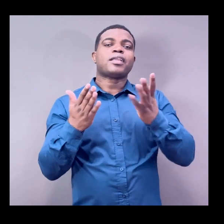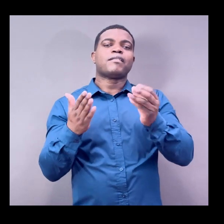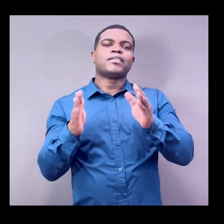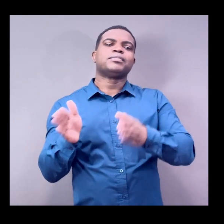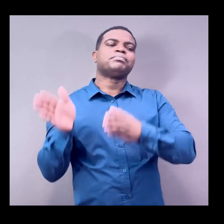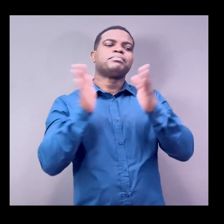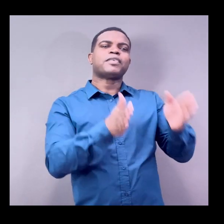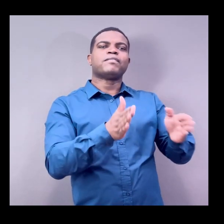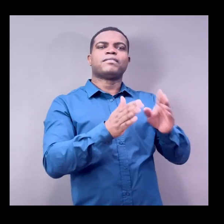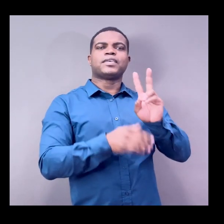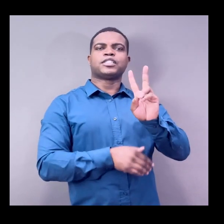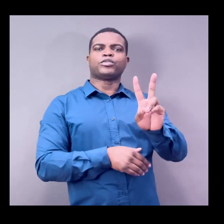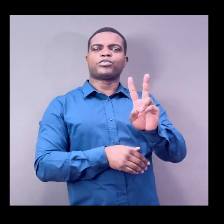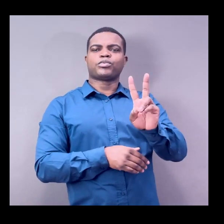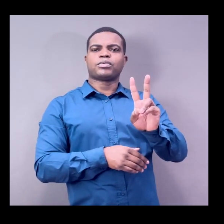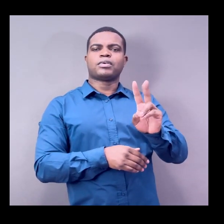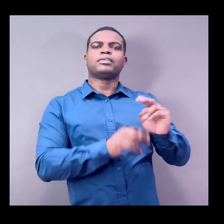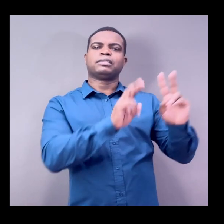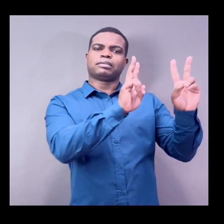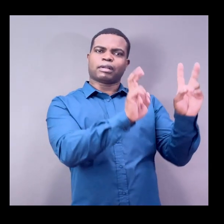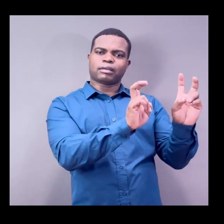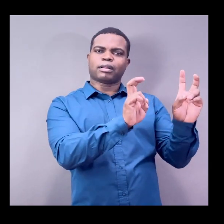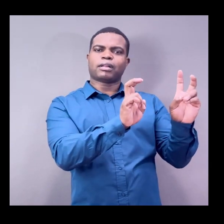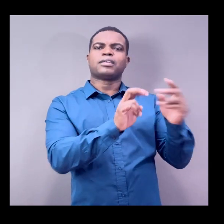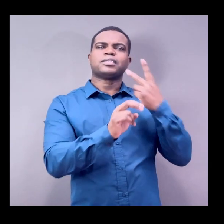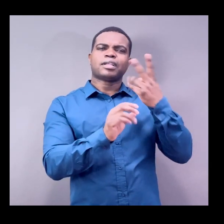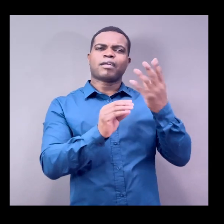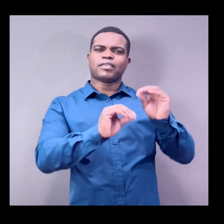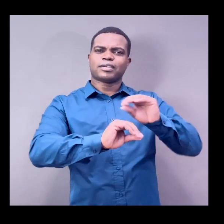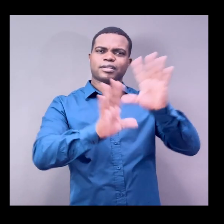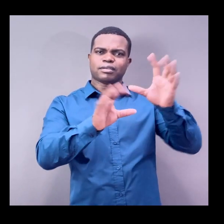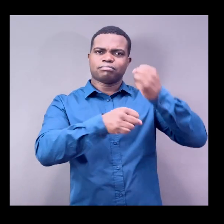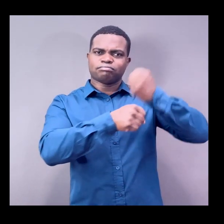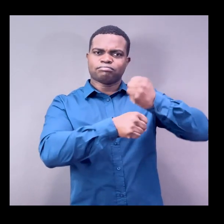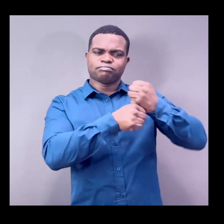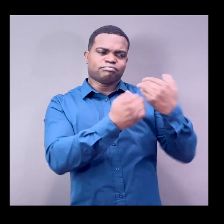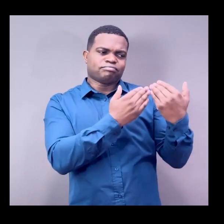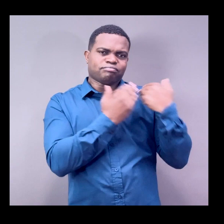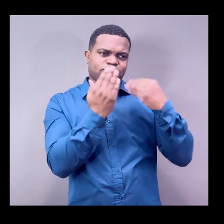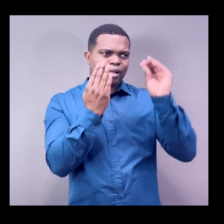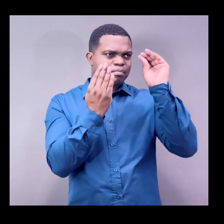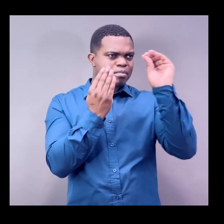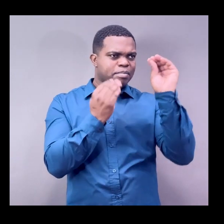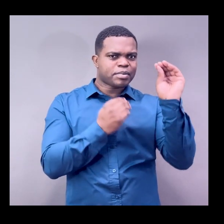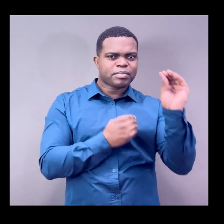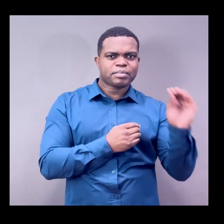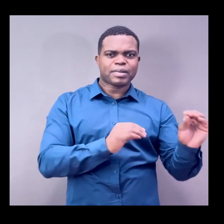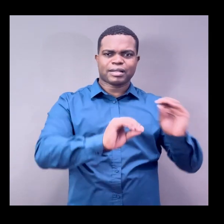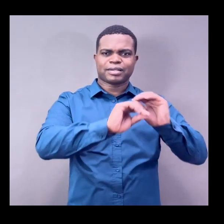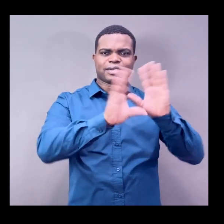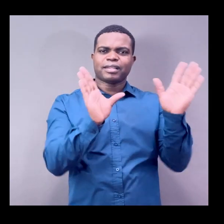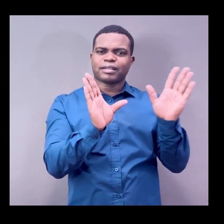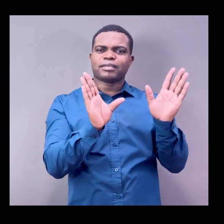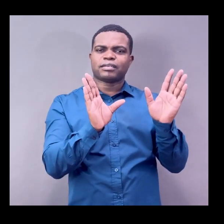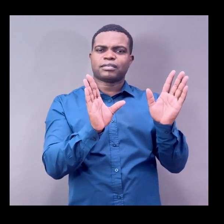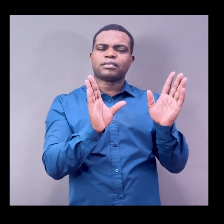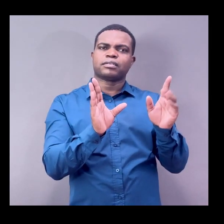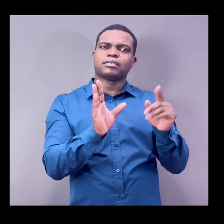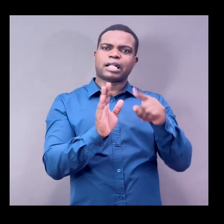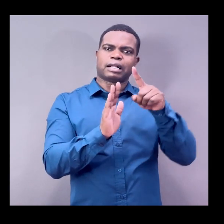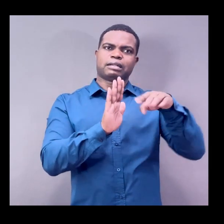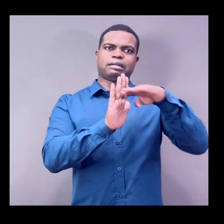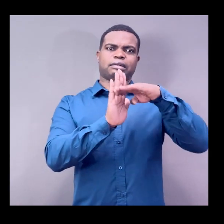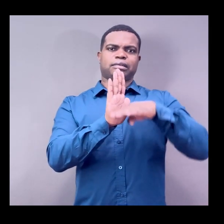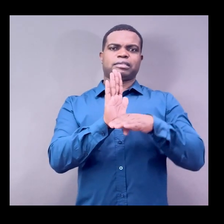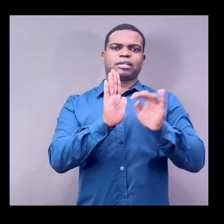phase 1 title and phase 2, and you can see how the tasks are arranged. So here you are going to be listing what you want to